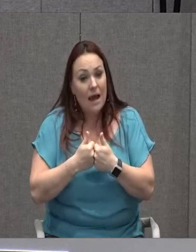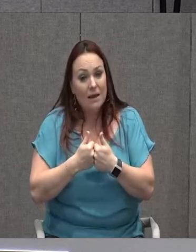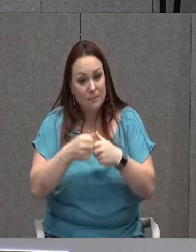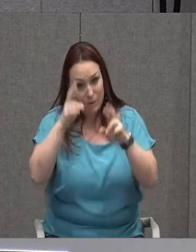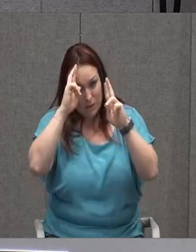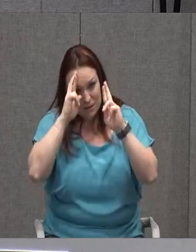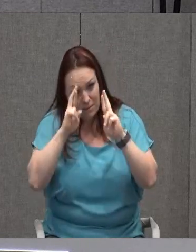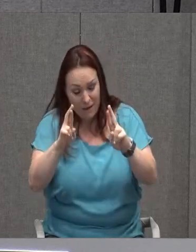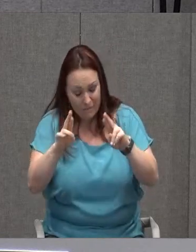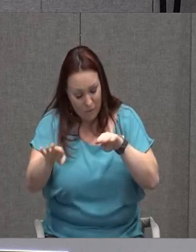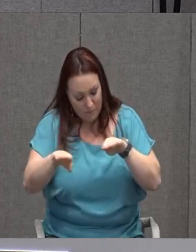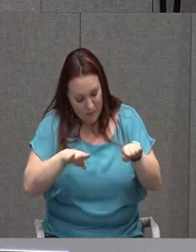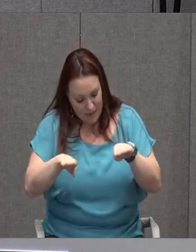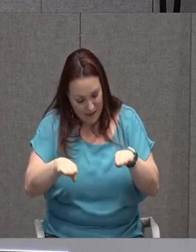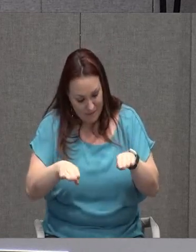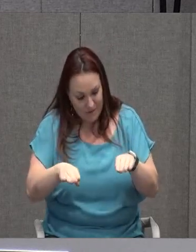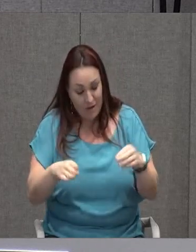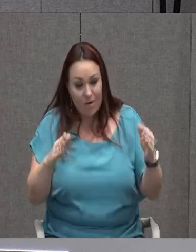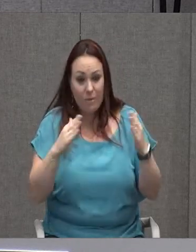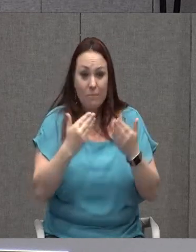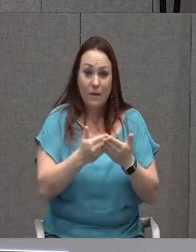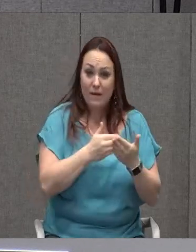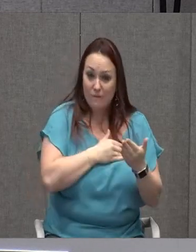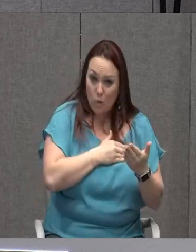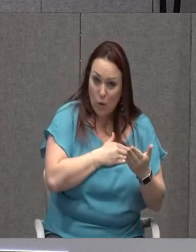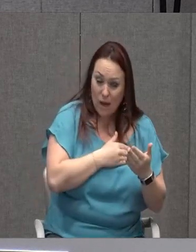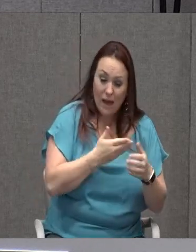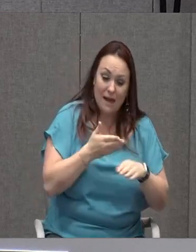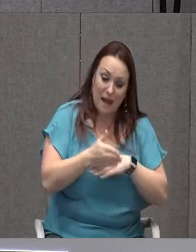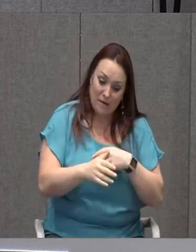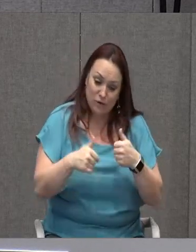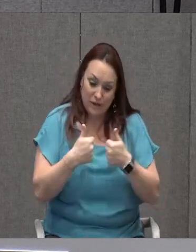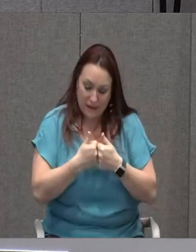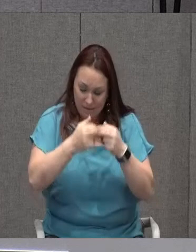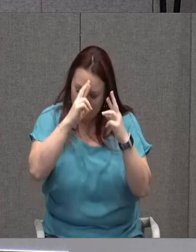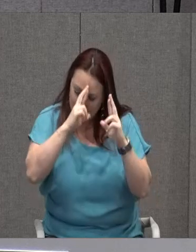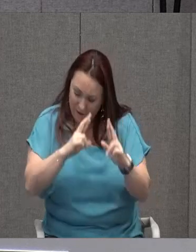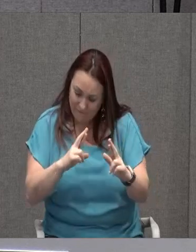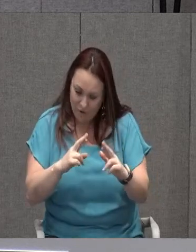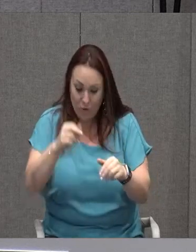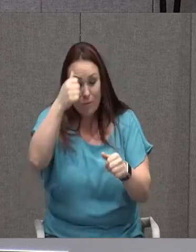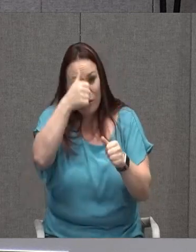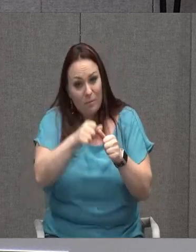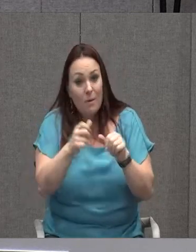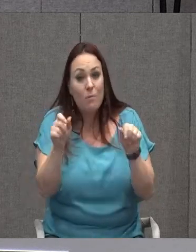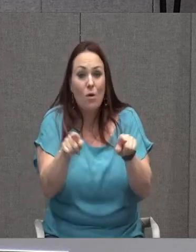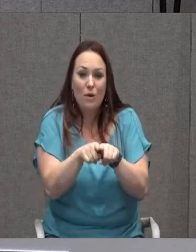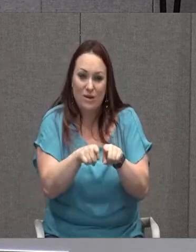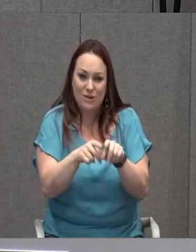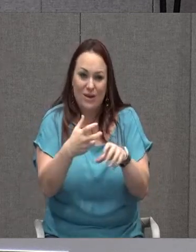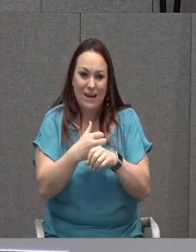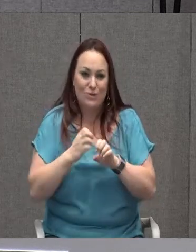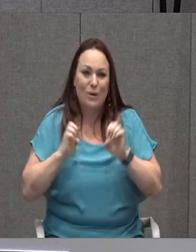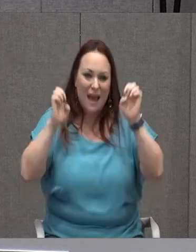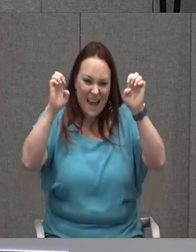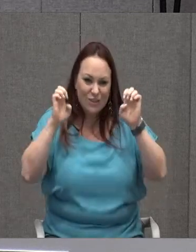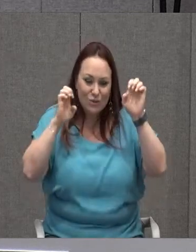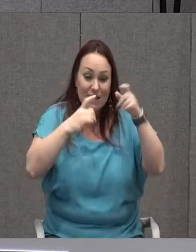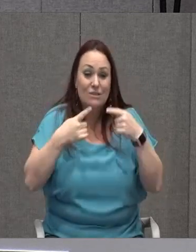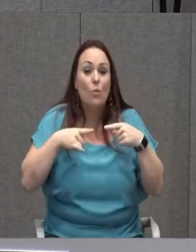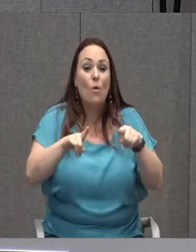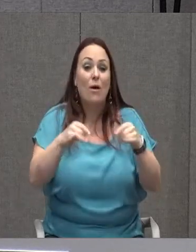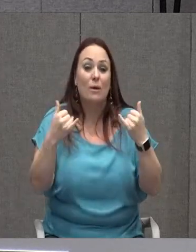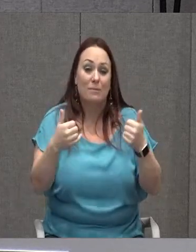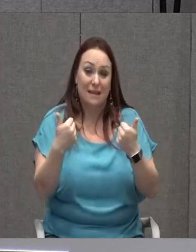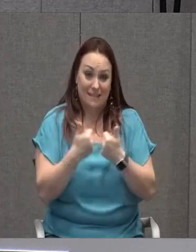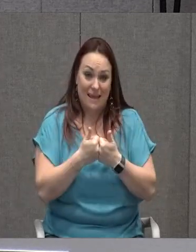way before and after the game. And remember that we also got to exercise while we were playing that game.